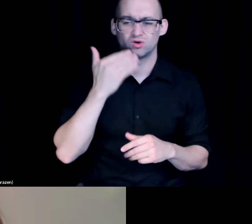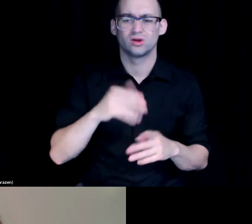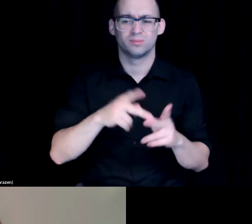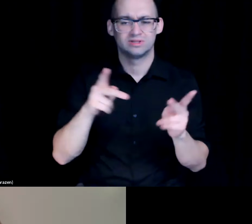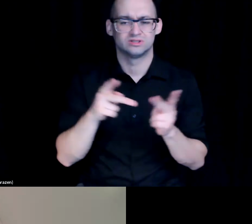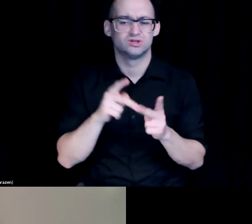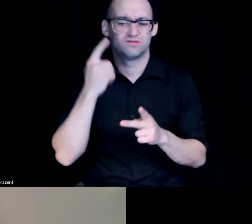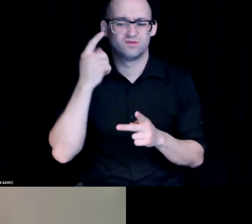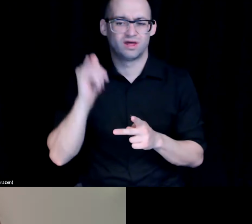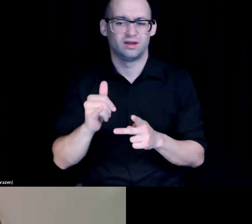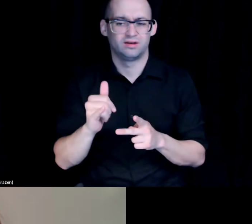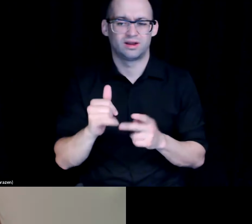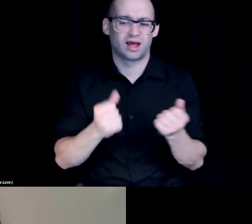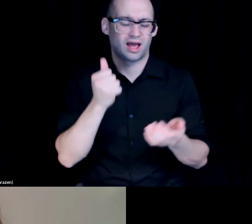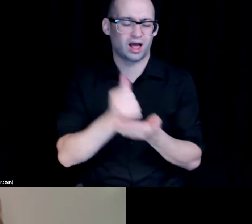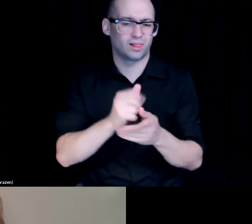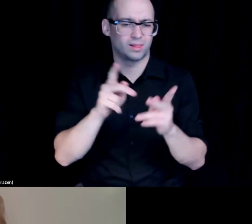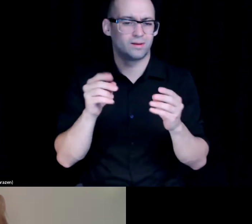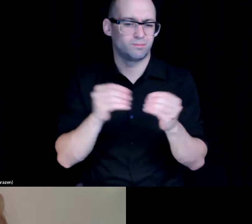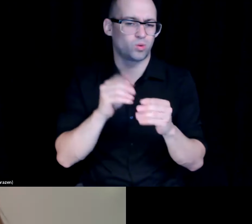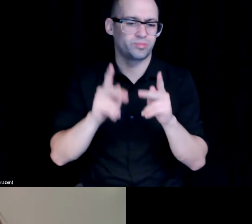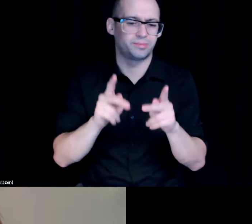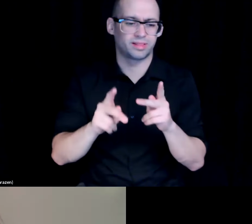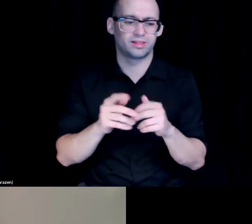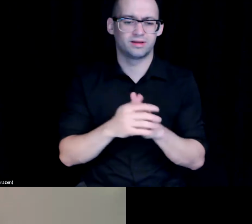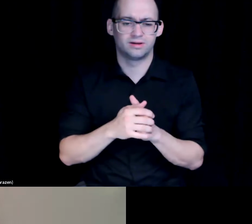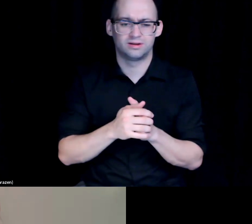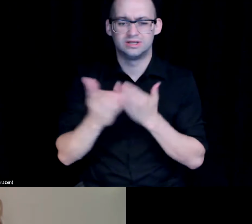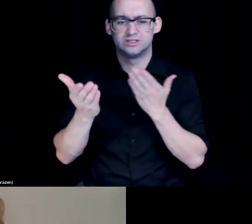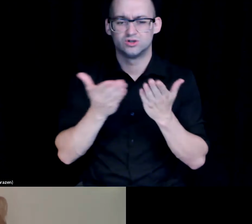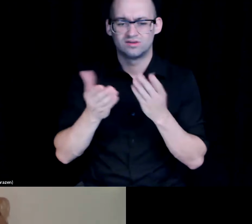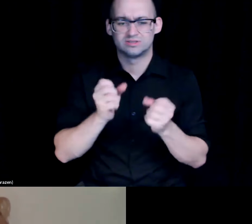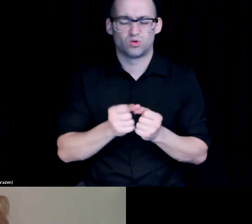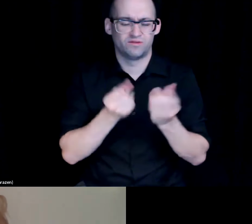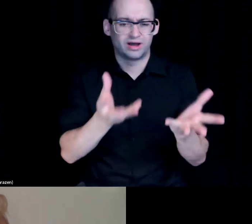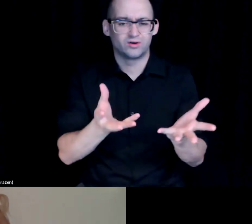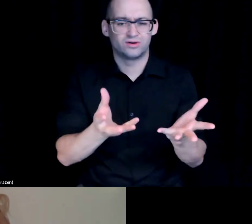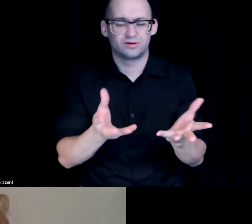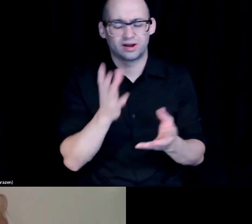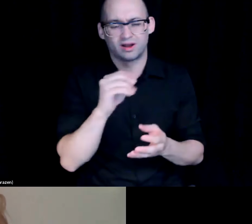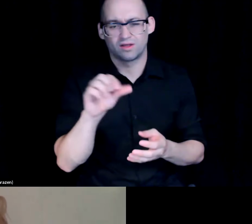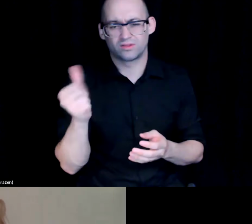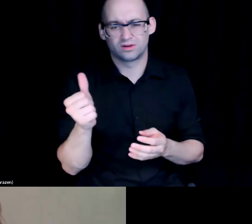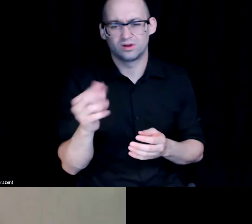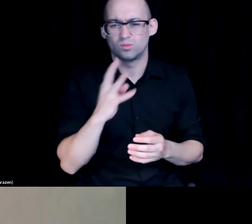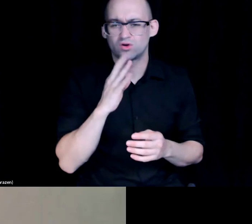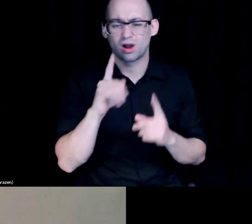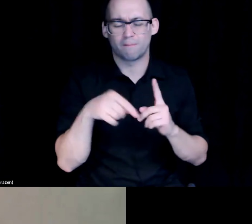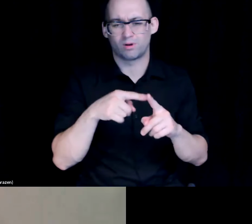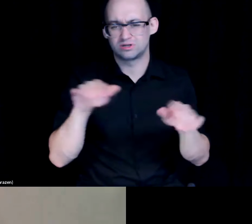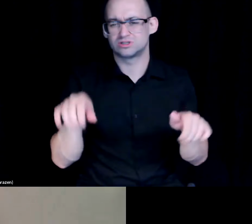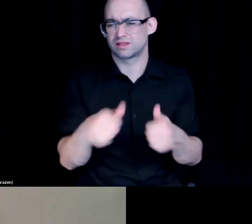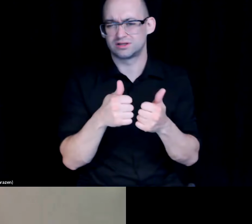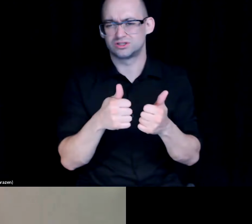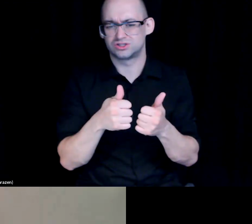to help more people, the service providers, as well as their clients. So if we talk about the challenges